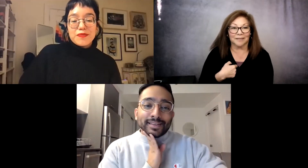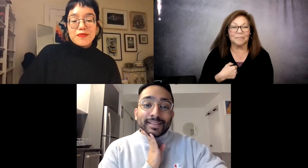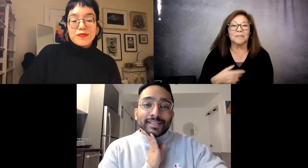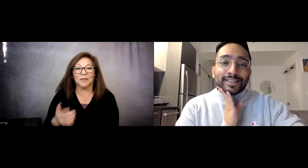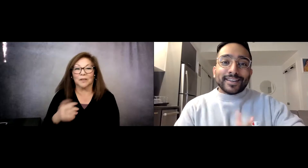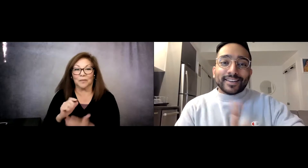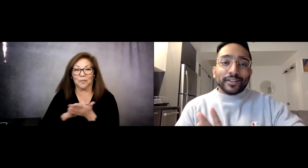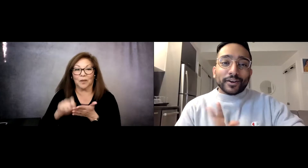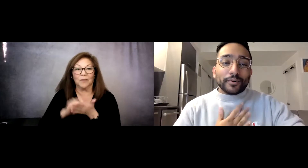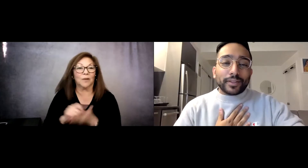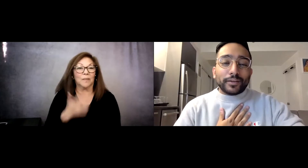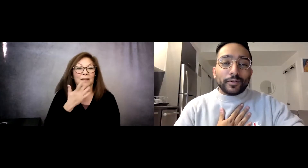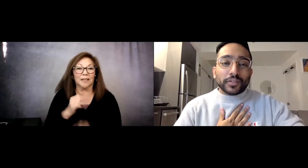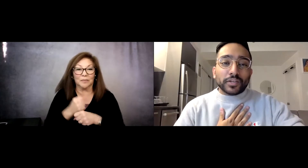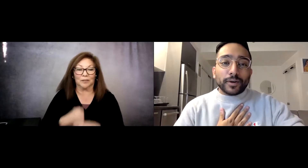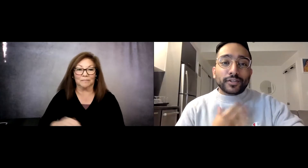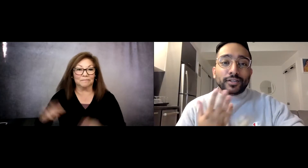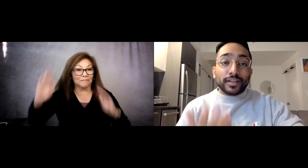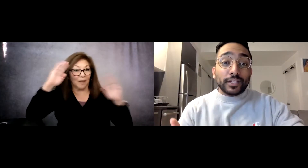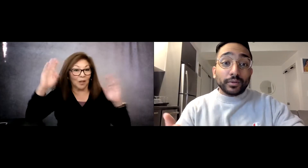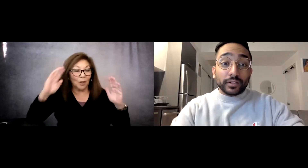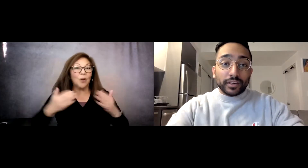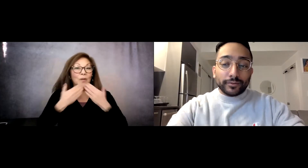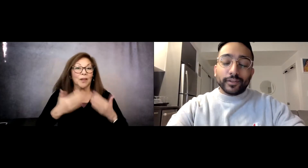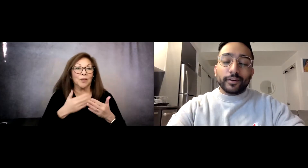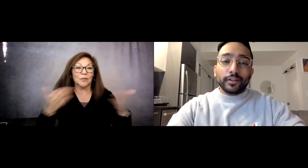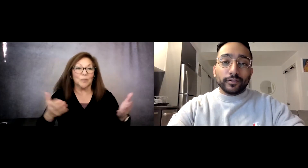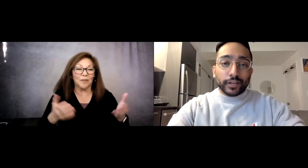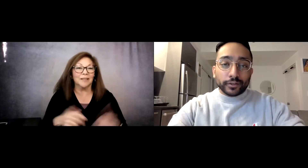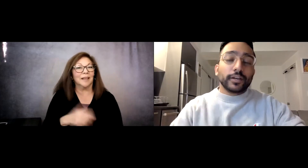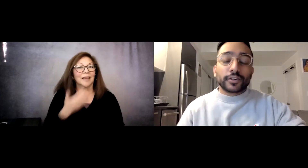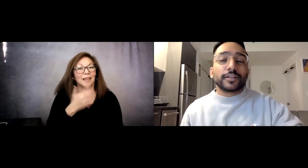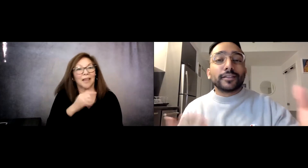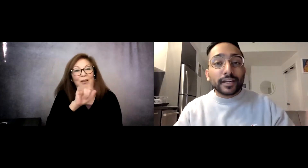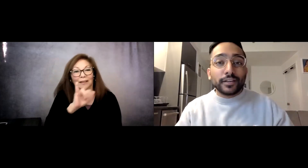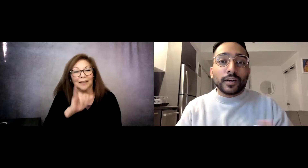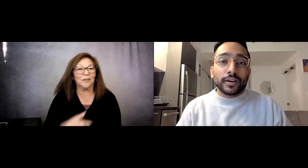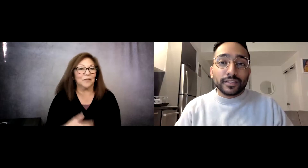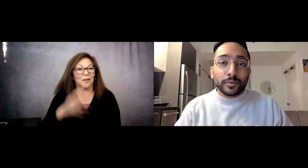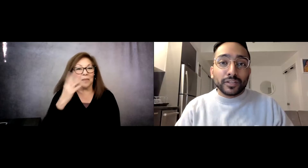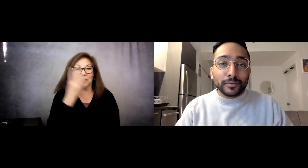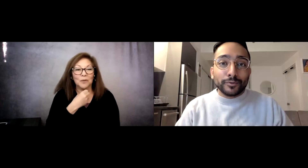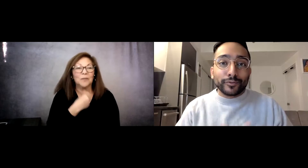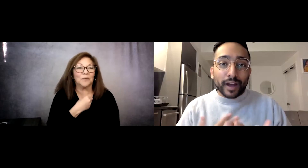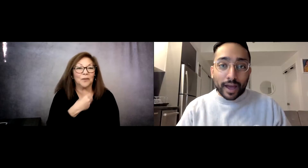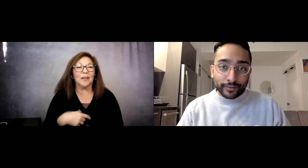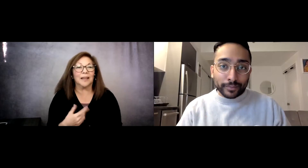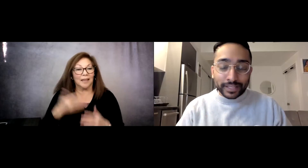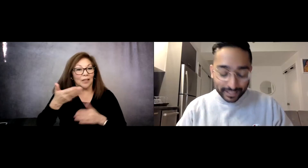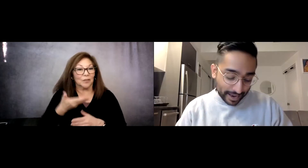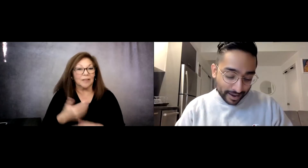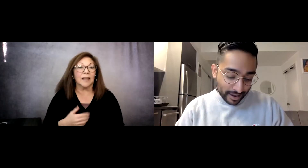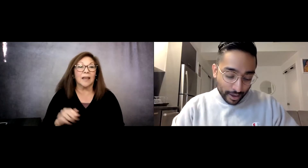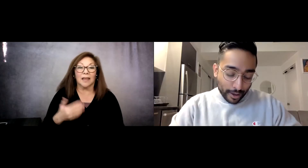you. Hello, thank you all so much. Thank you, Lily, for that lovely introduction, and thank you, AAWW, for having